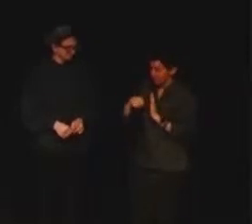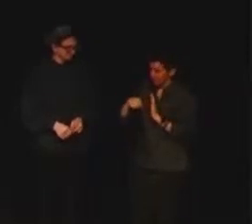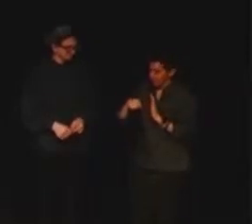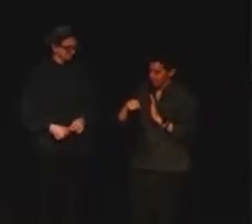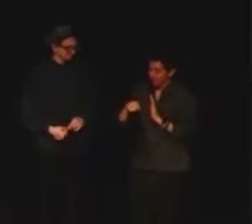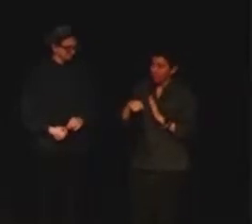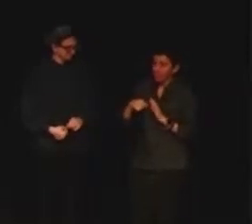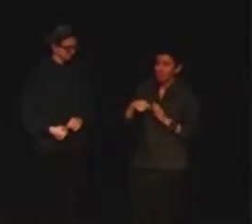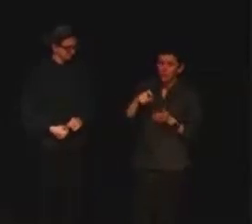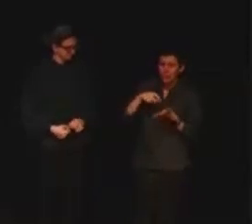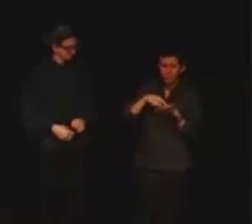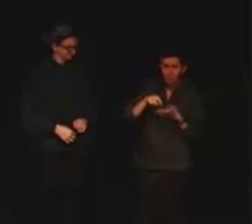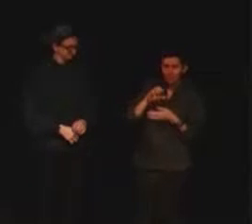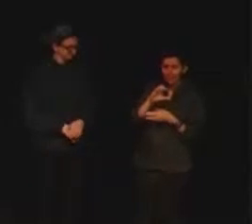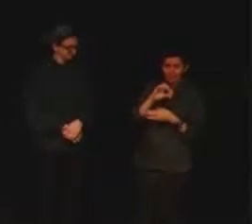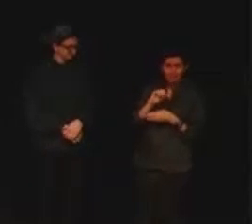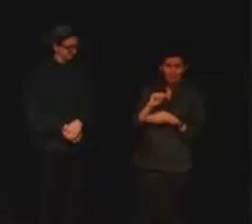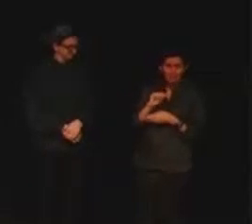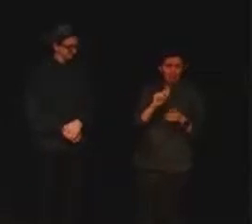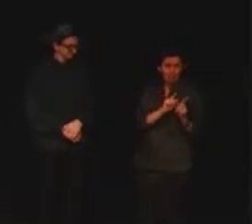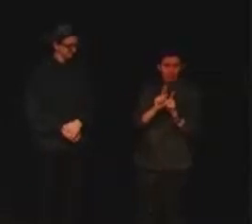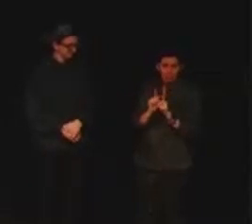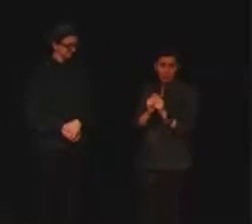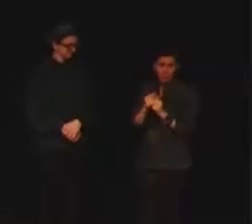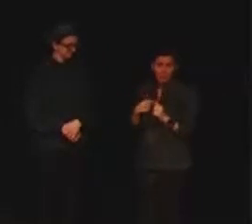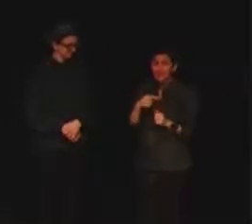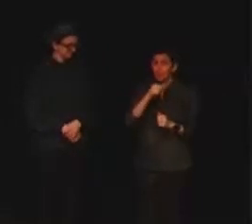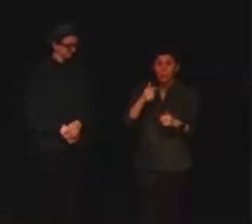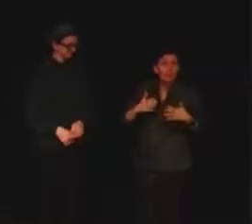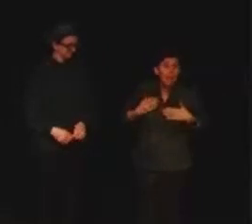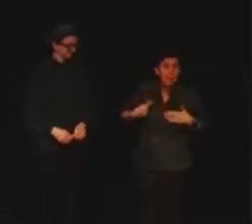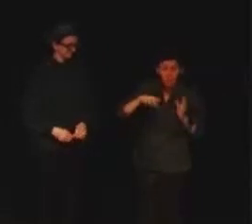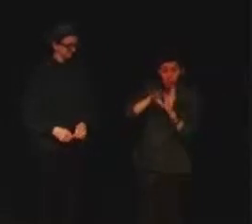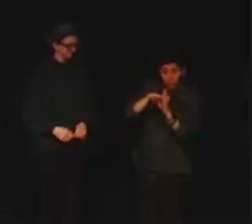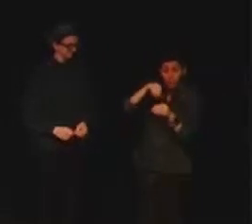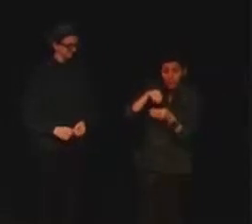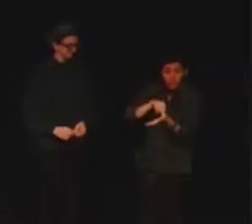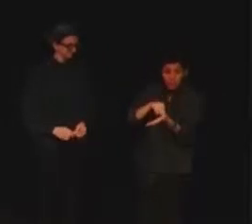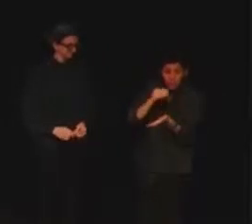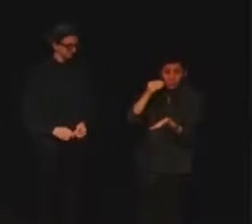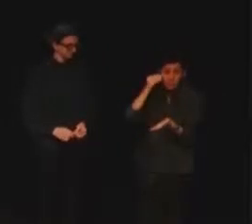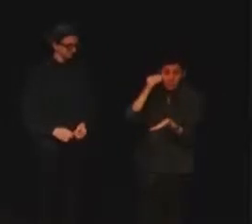along because, you know, they weren't happy about it at all.